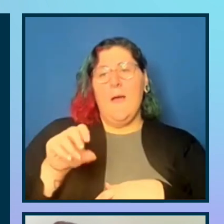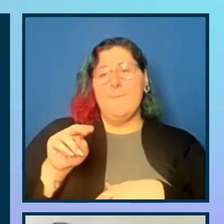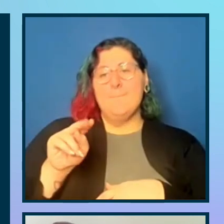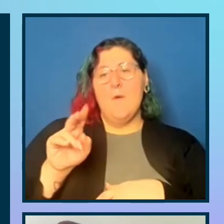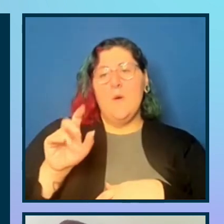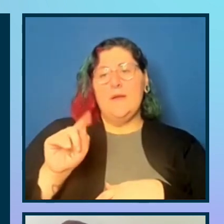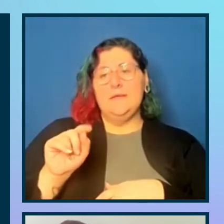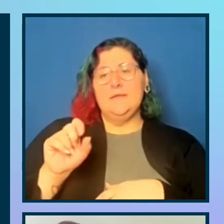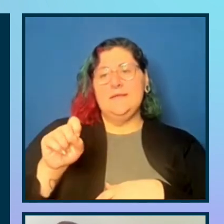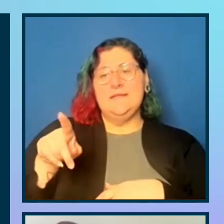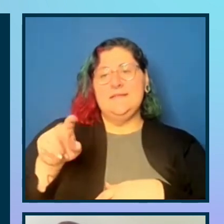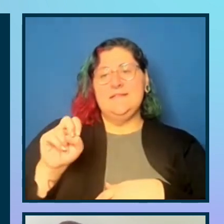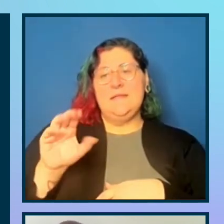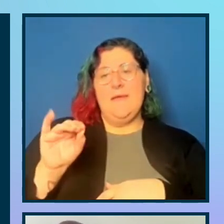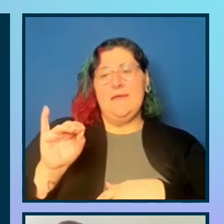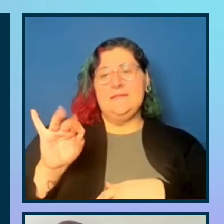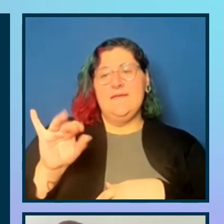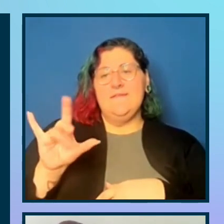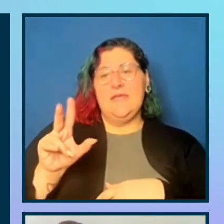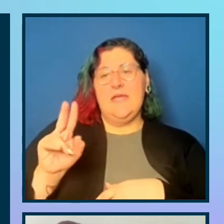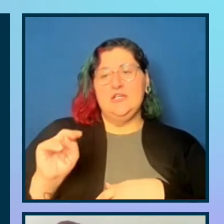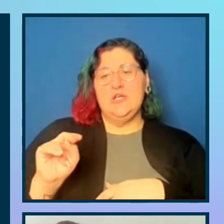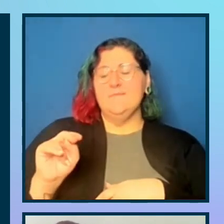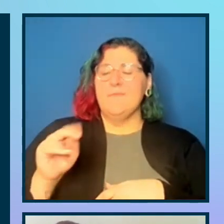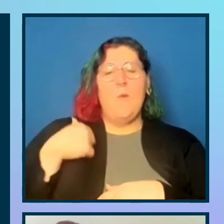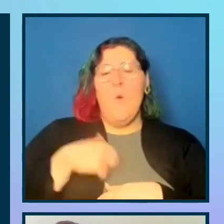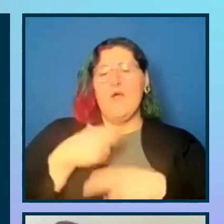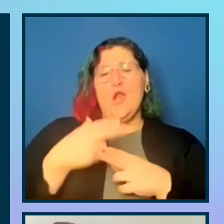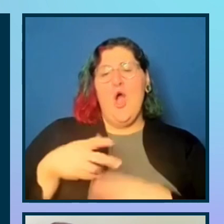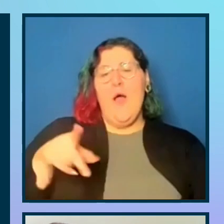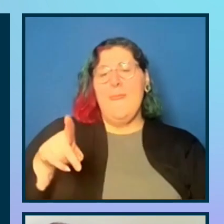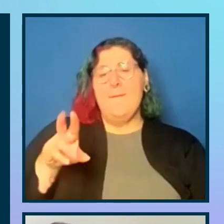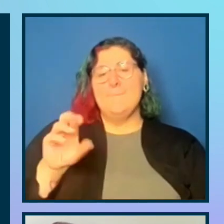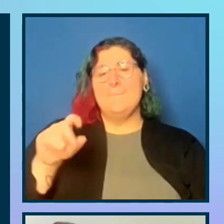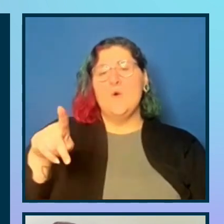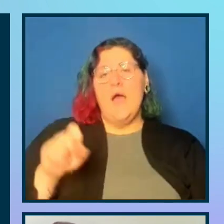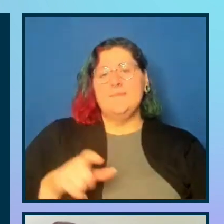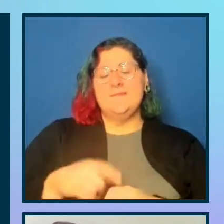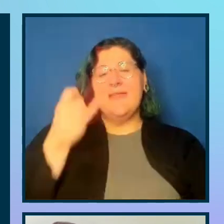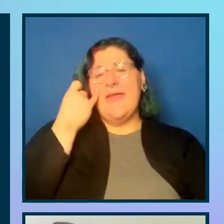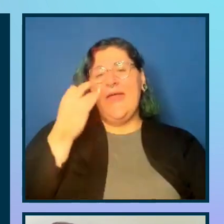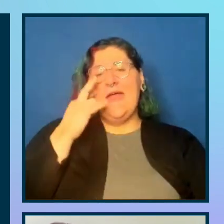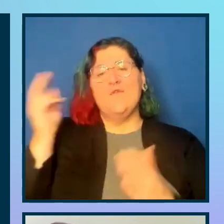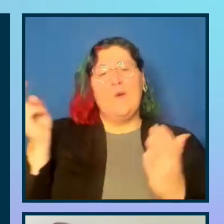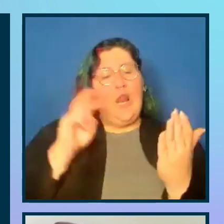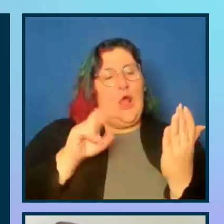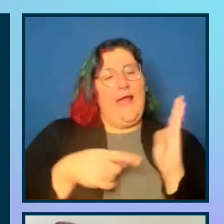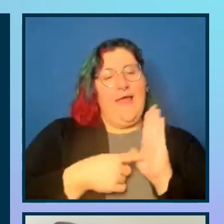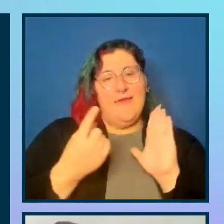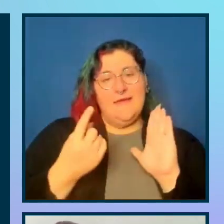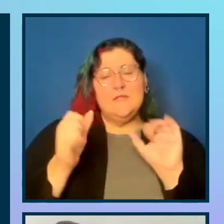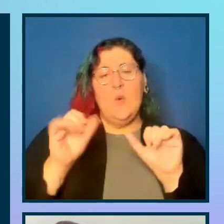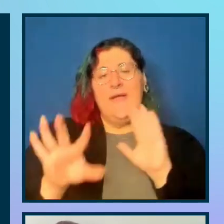props. Anyway, we have if we go and we look at this component, we can actually find the way that the accessibility